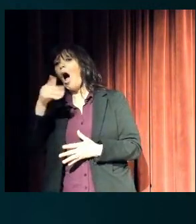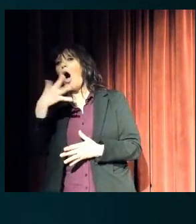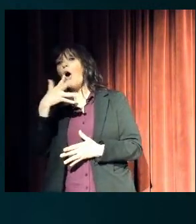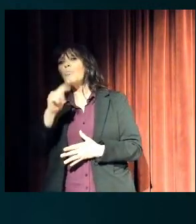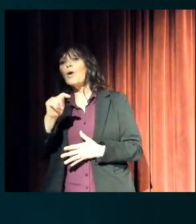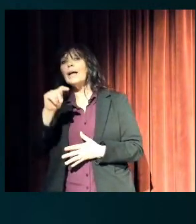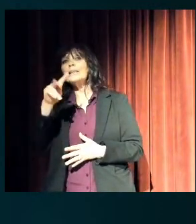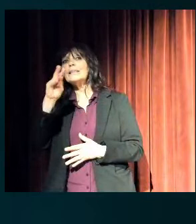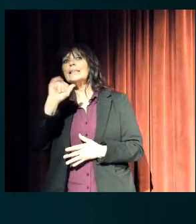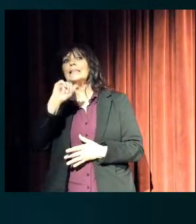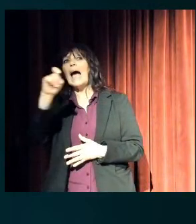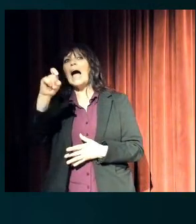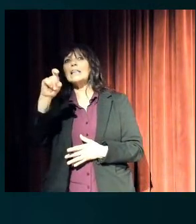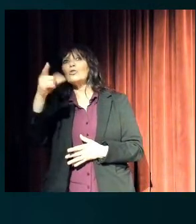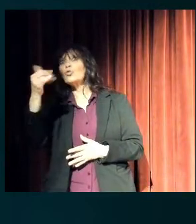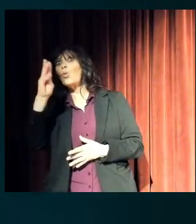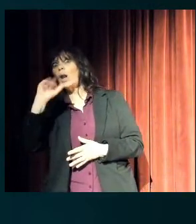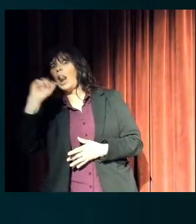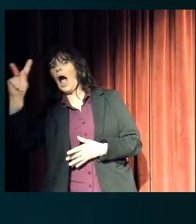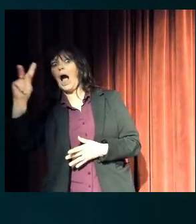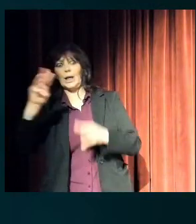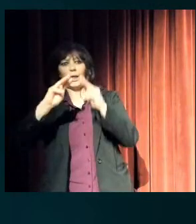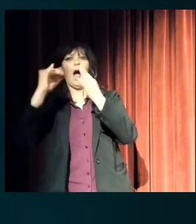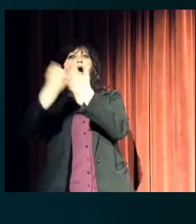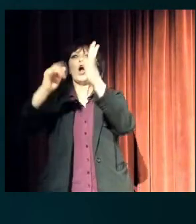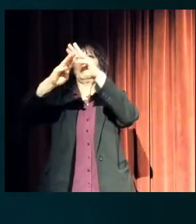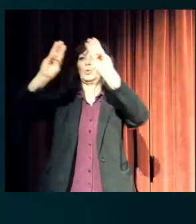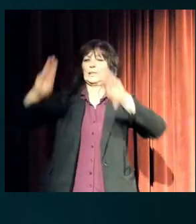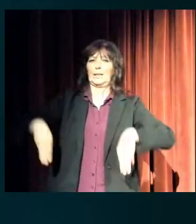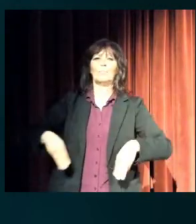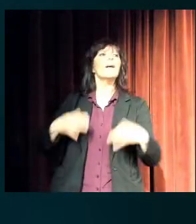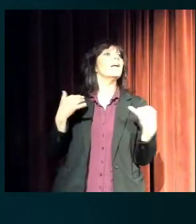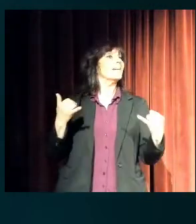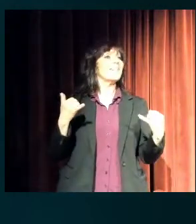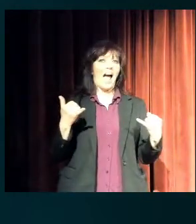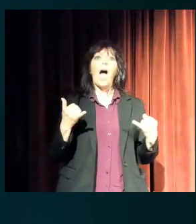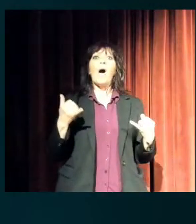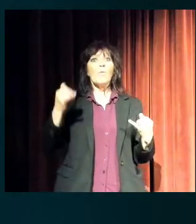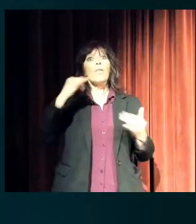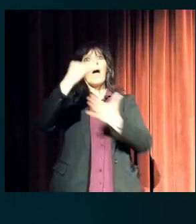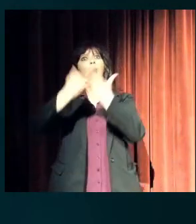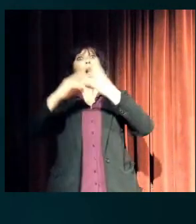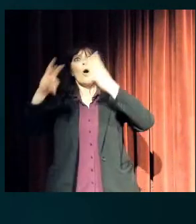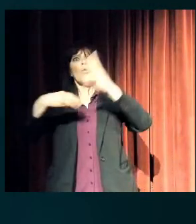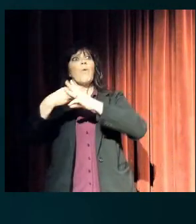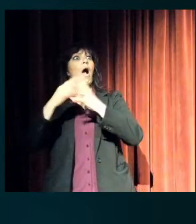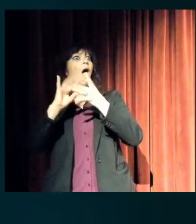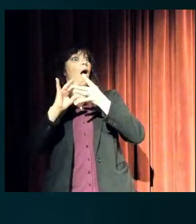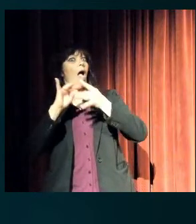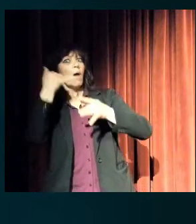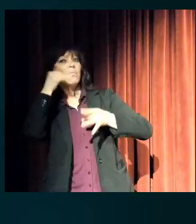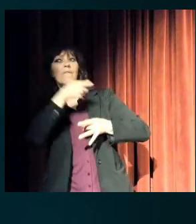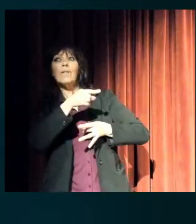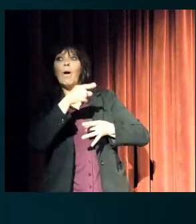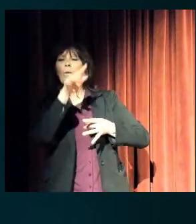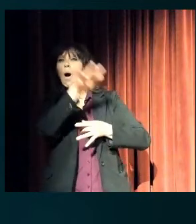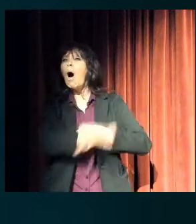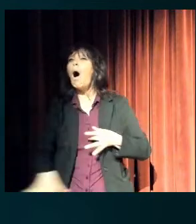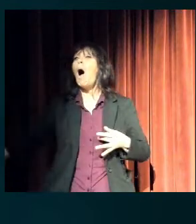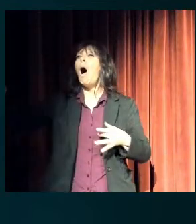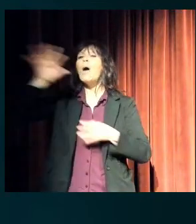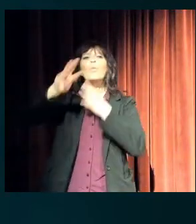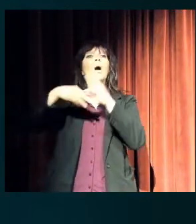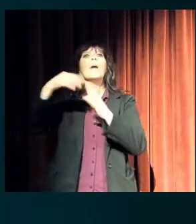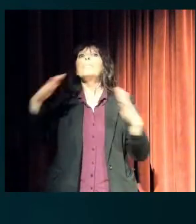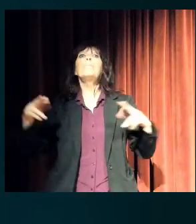Knox Gunlock Art Museum. Buffalo is now the talk of the art world from New York to Paris. Just